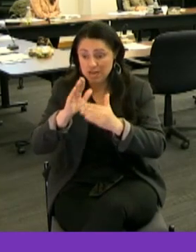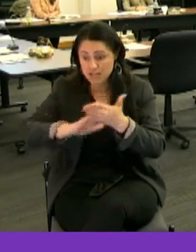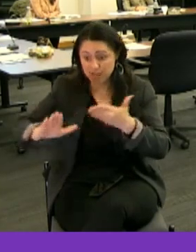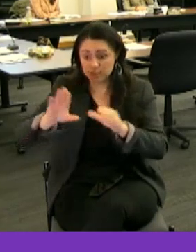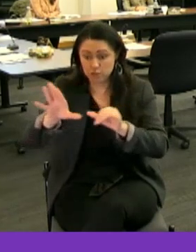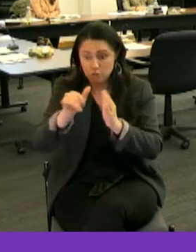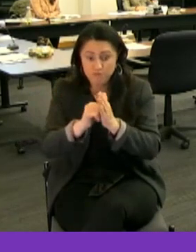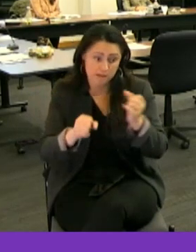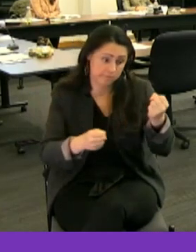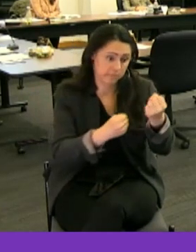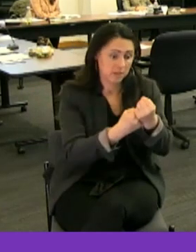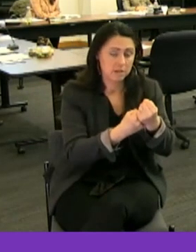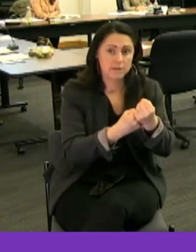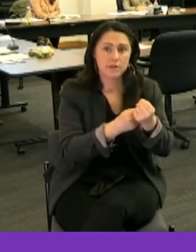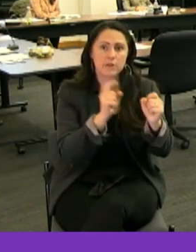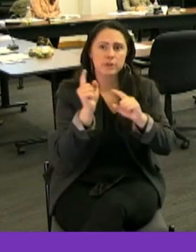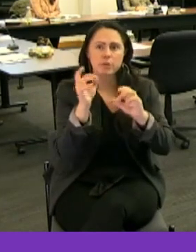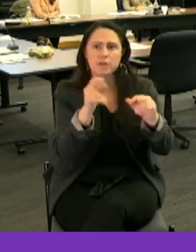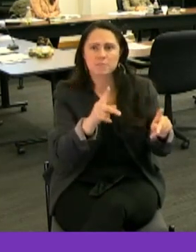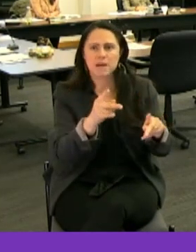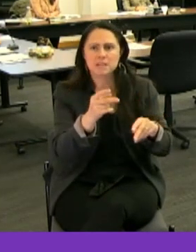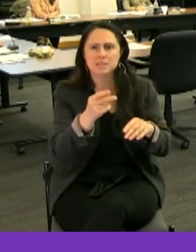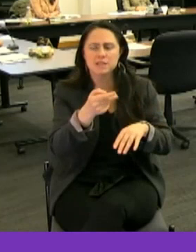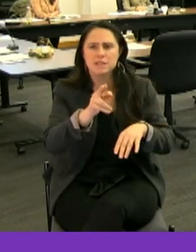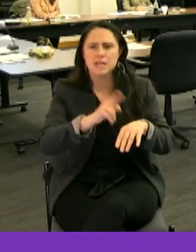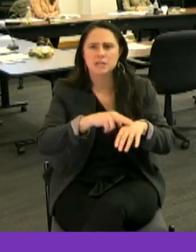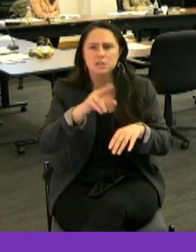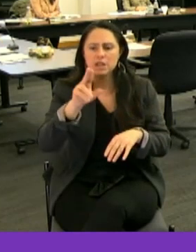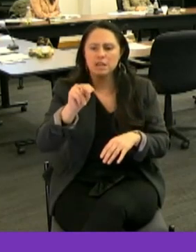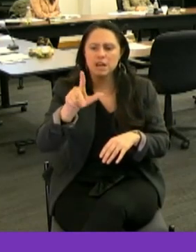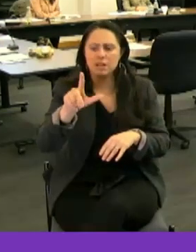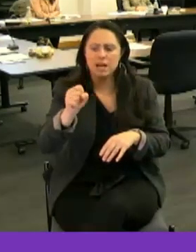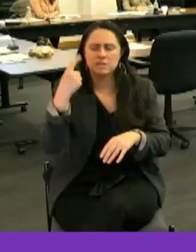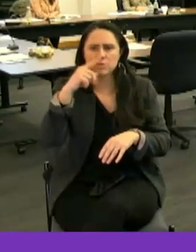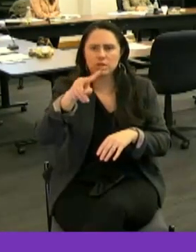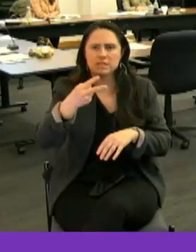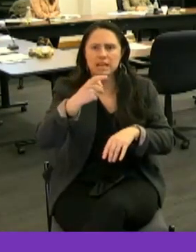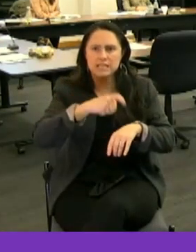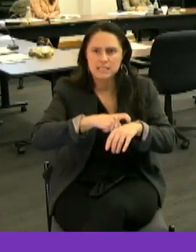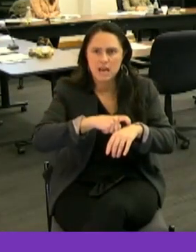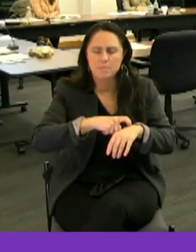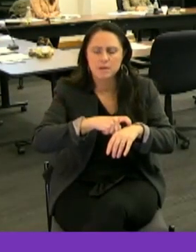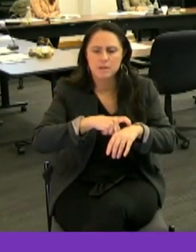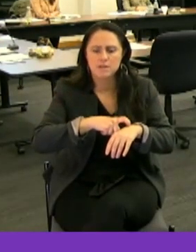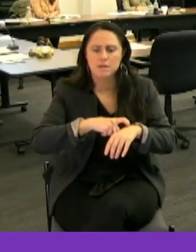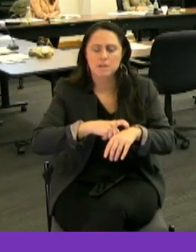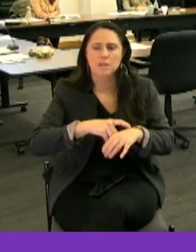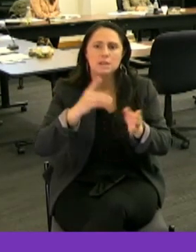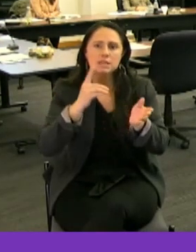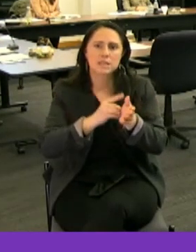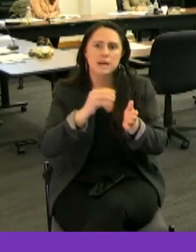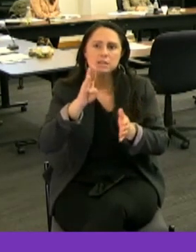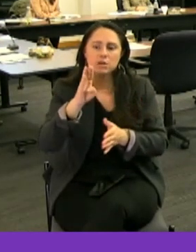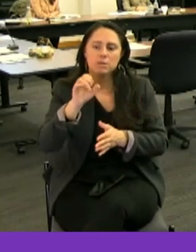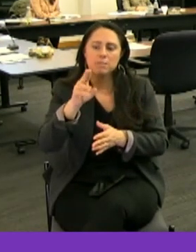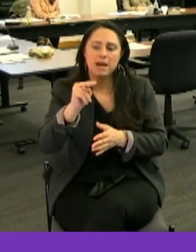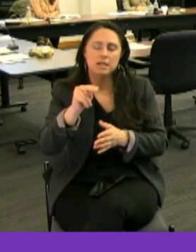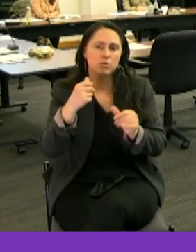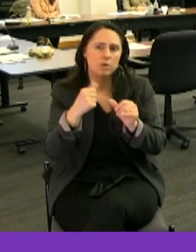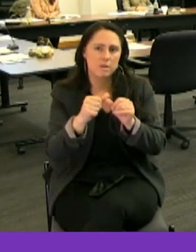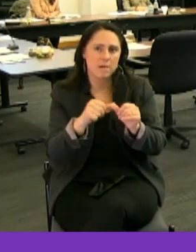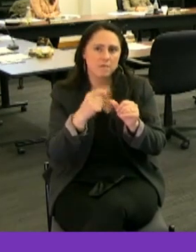that. Returning to the National League, the NLS, for the second time in as many years, Dr. Biden recalled saying